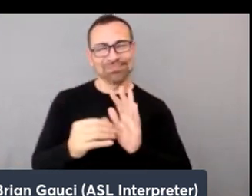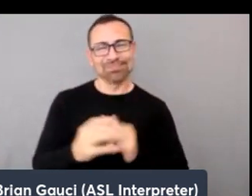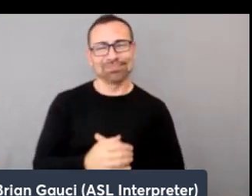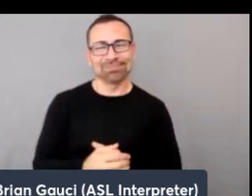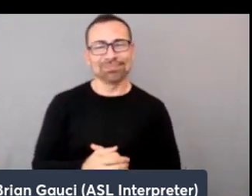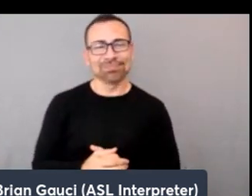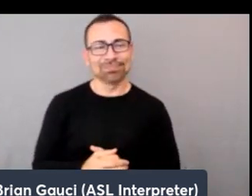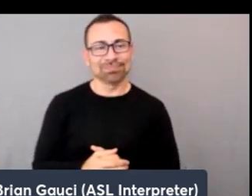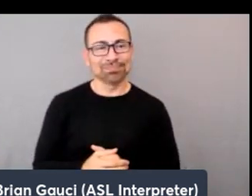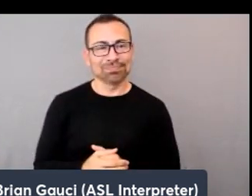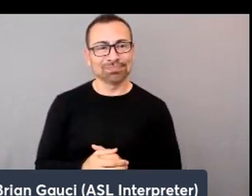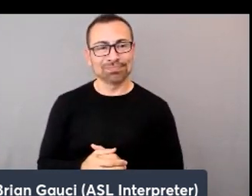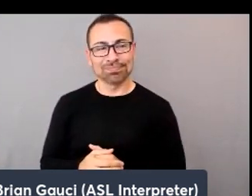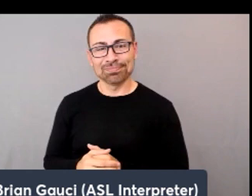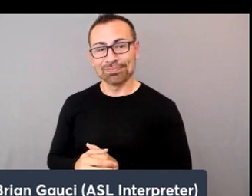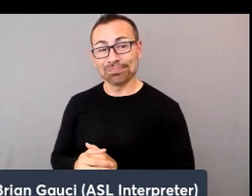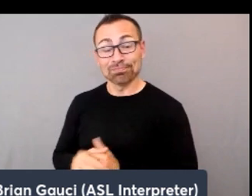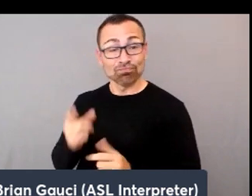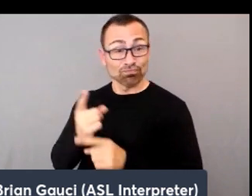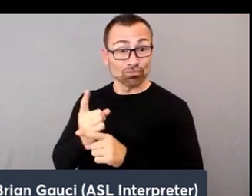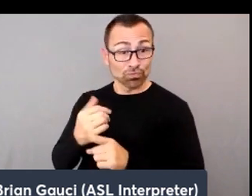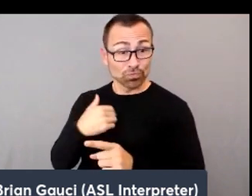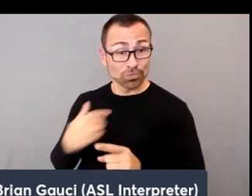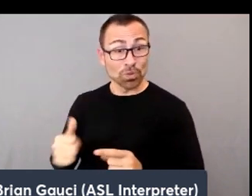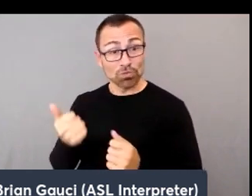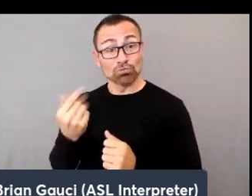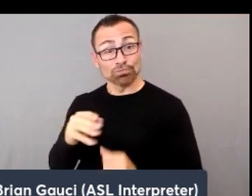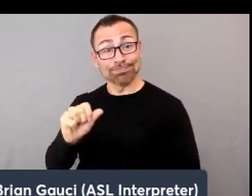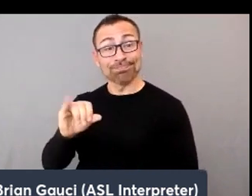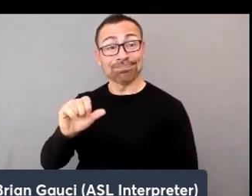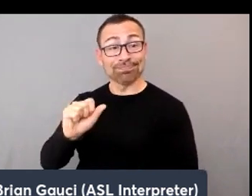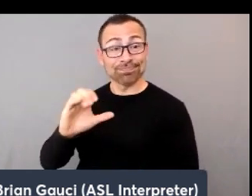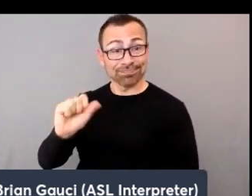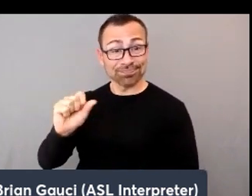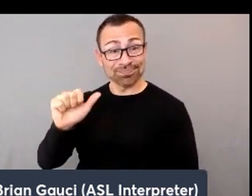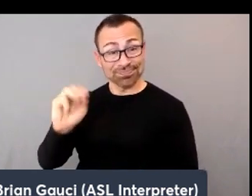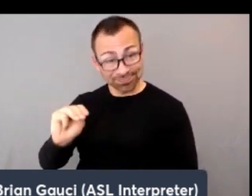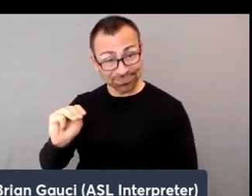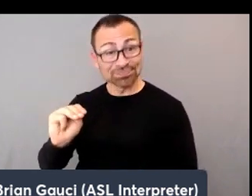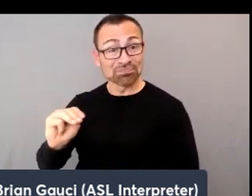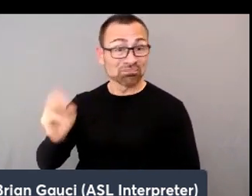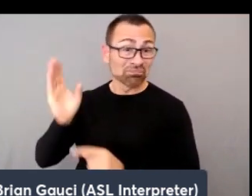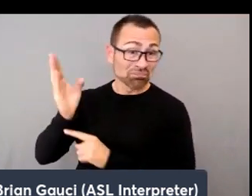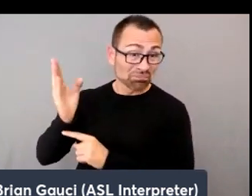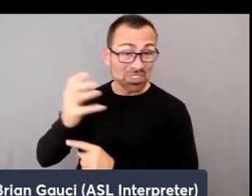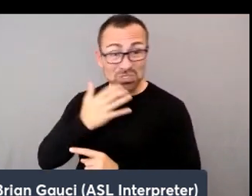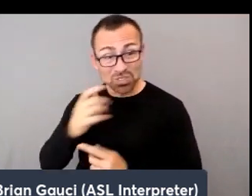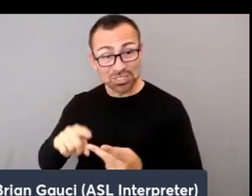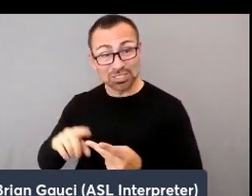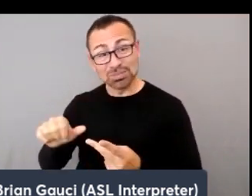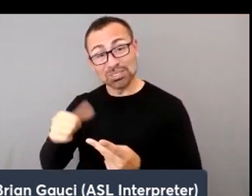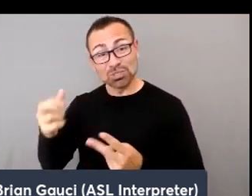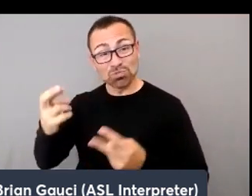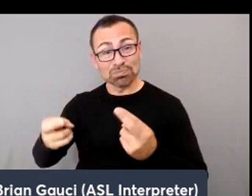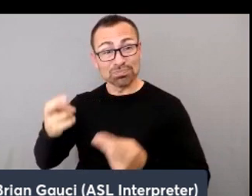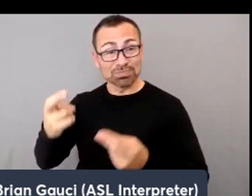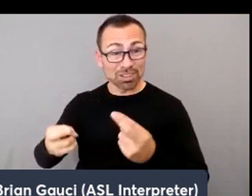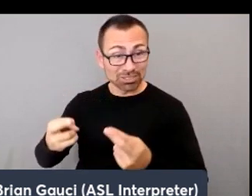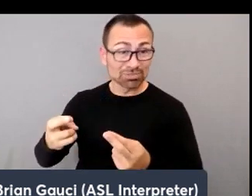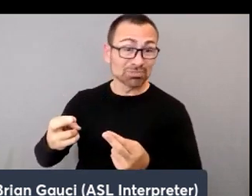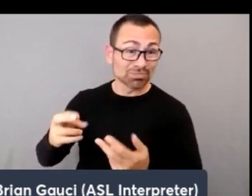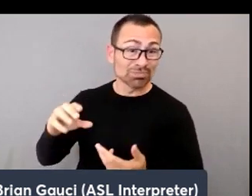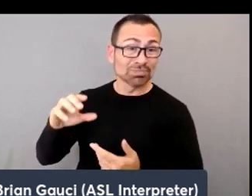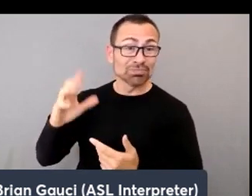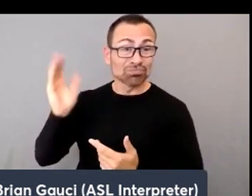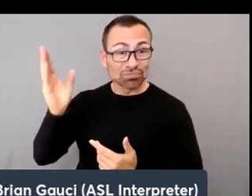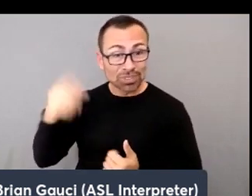couple of Isaac Sim classes, the talks that will be awesome, and Drive Sim talks. There's going to be a lot to learn from. Okay, awesome. Go